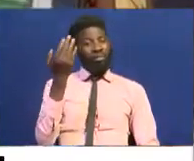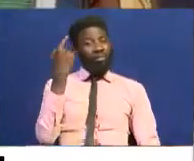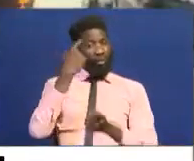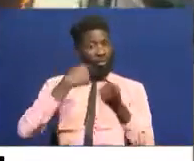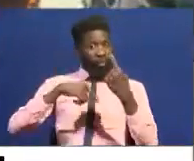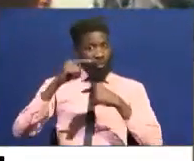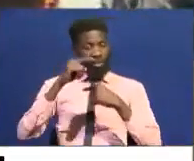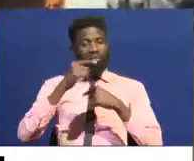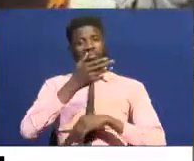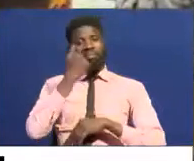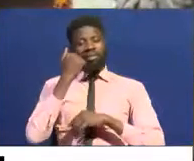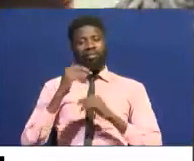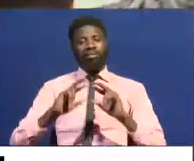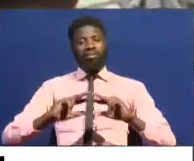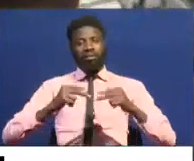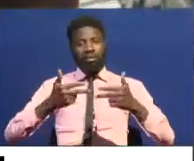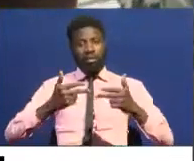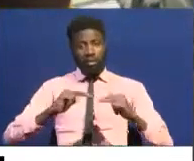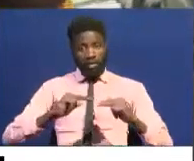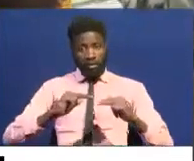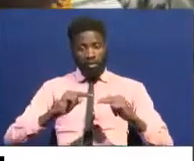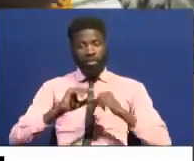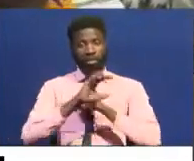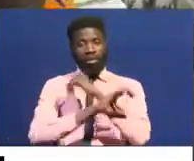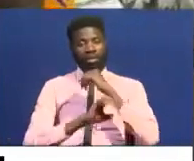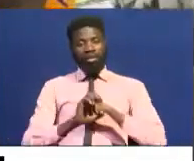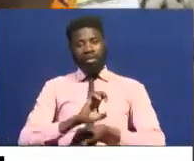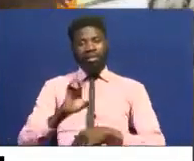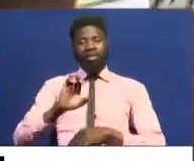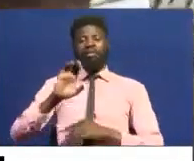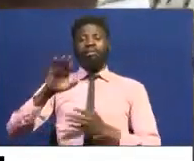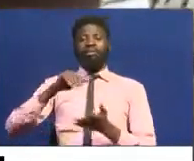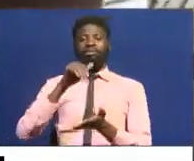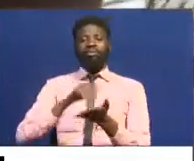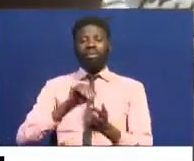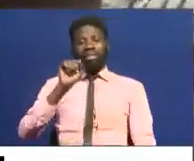Scrabble country in East, Central and South Africa at